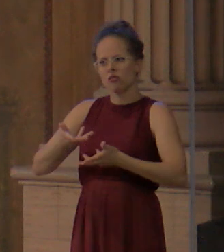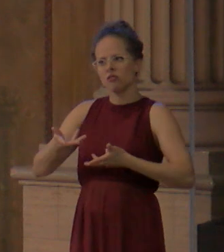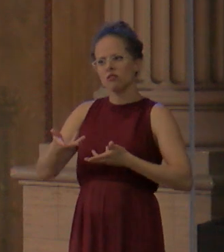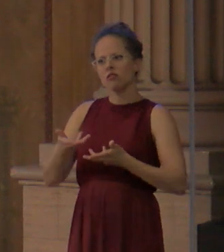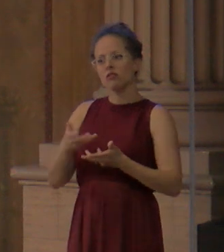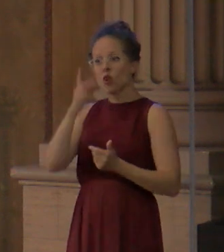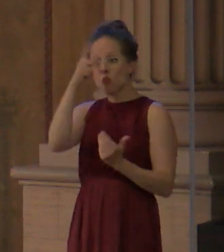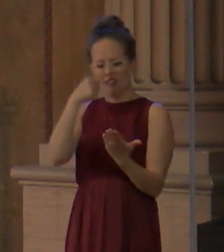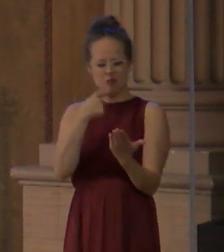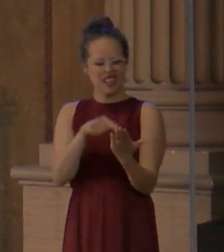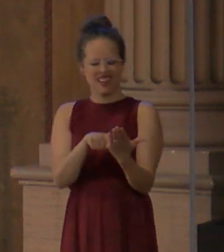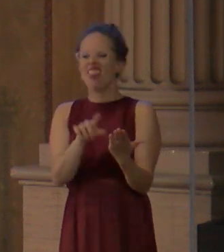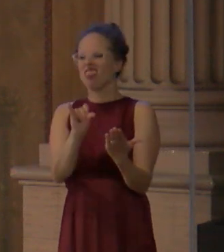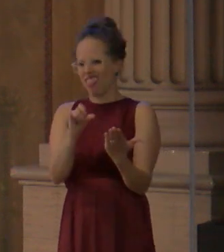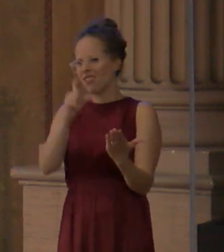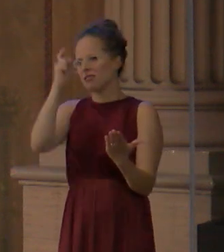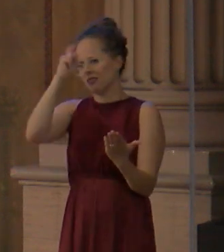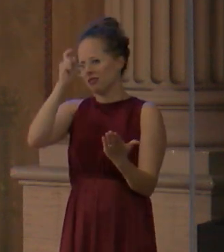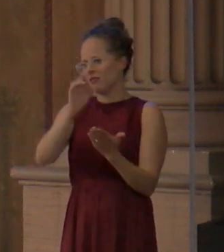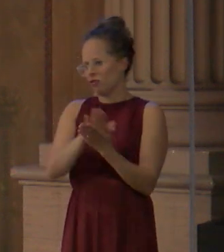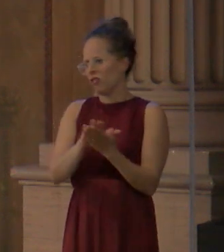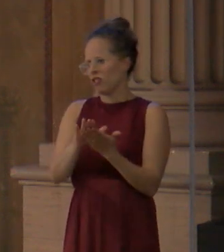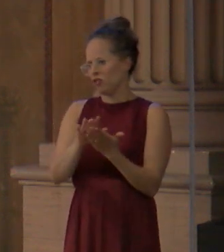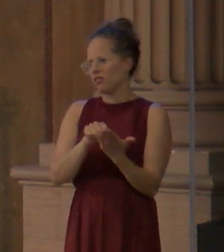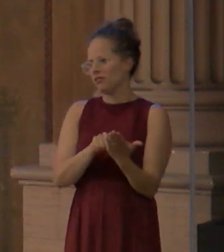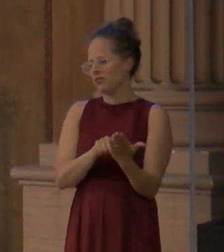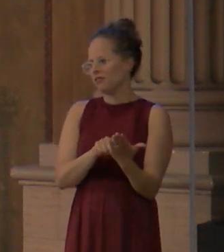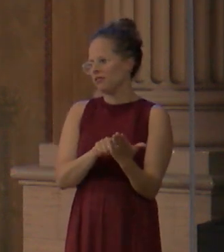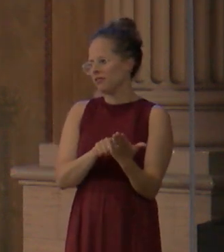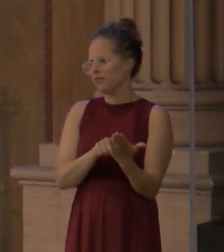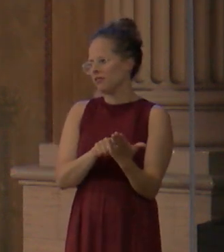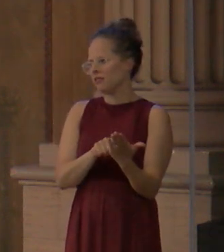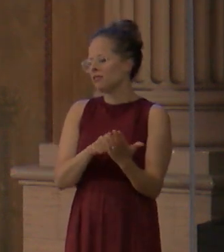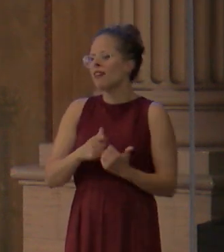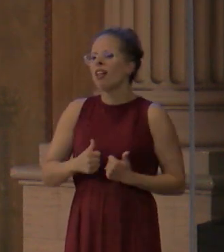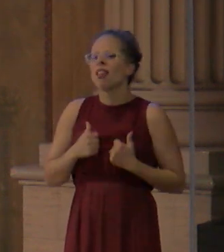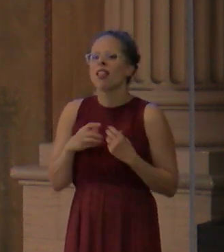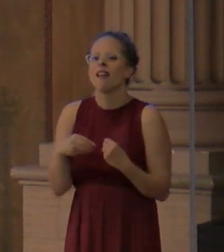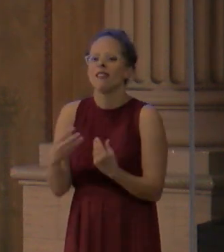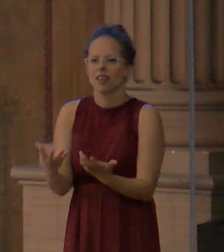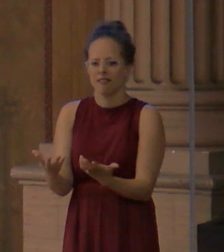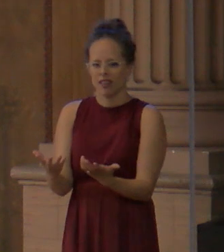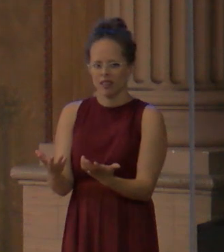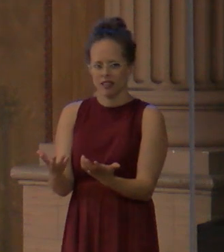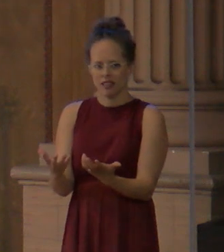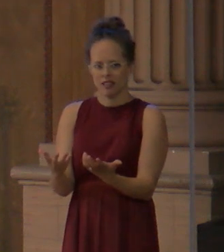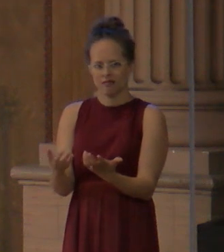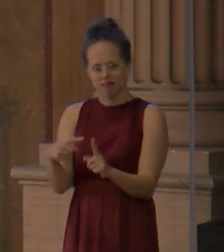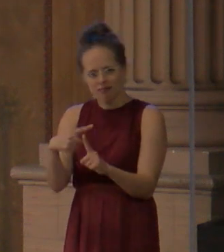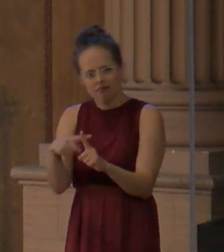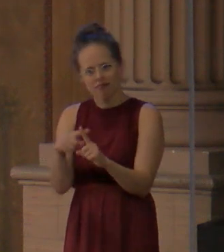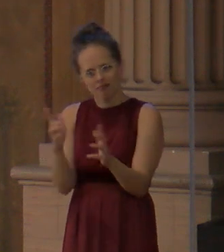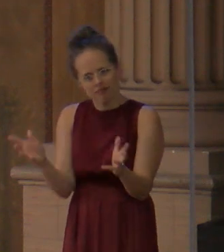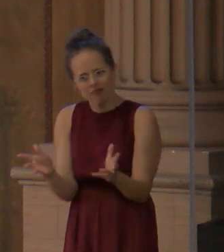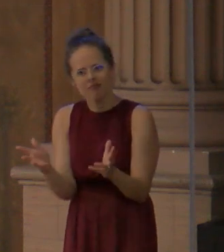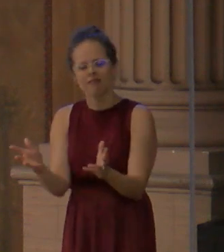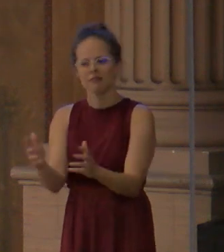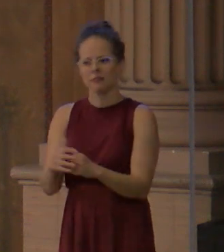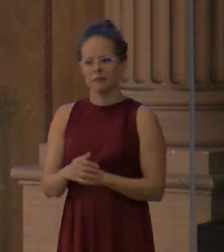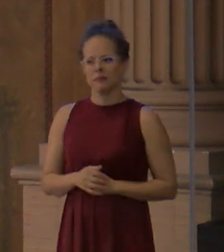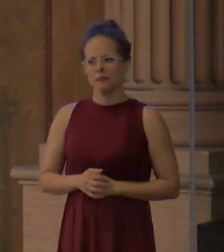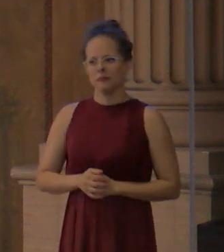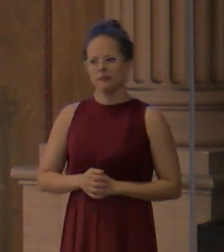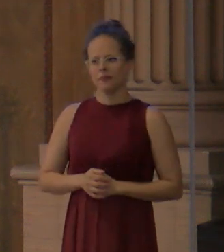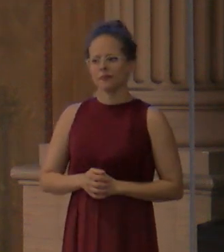Proverbs says that's the wise and righteous way to speak, that it's life-giving, it's edifying. A third thing